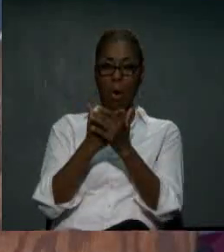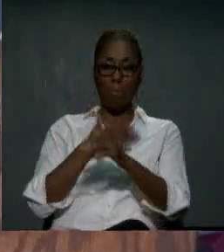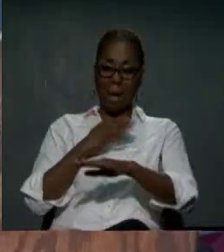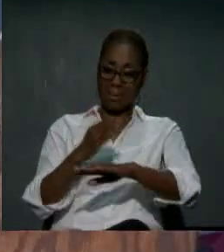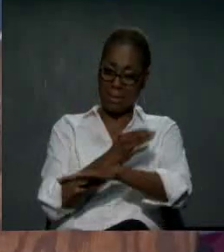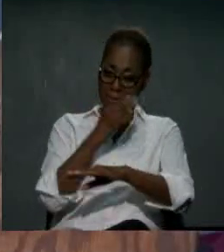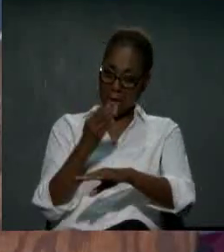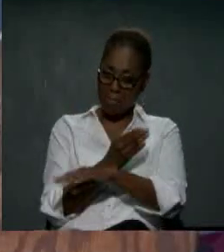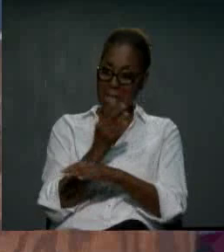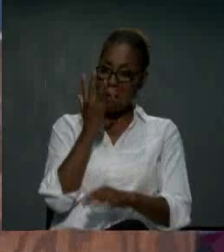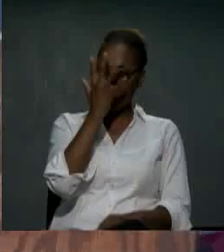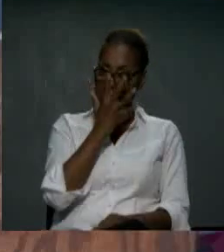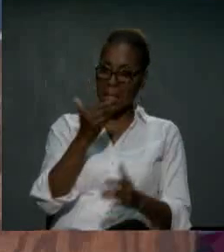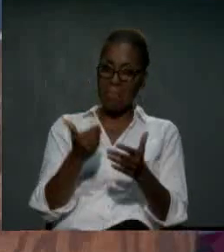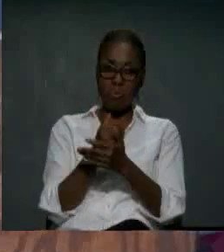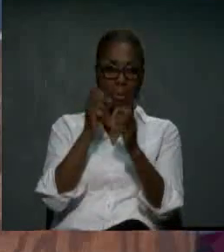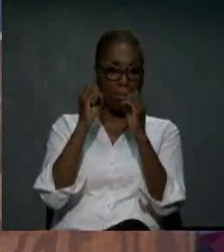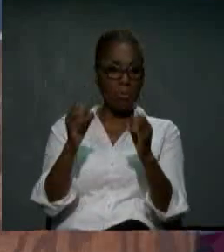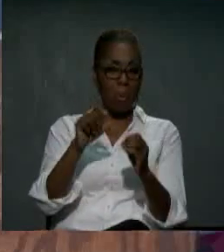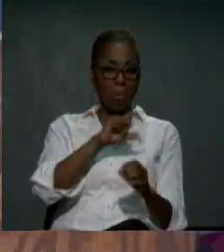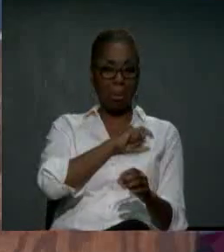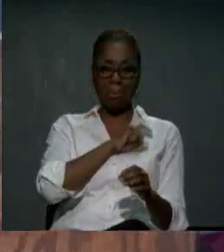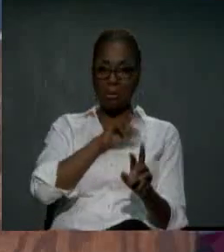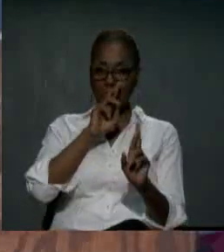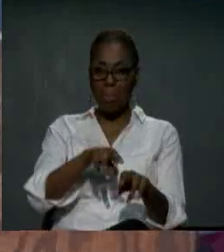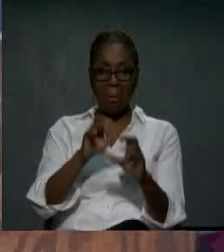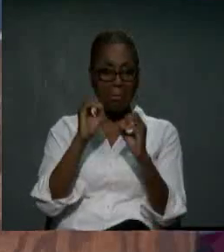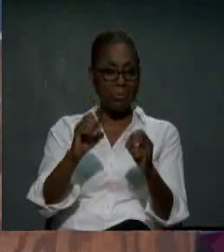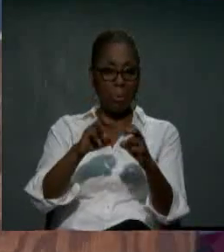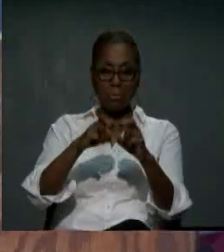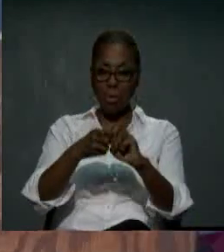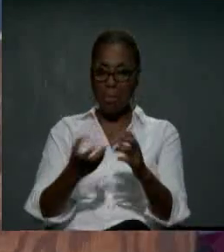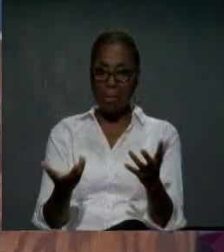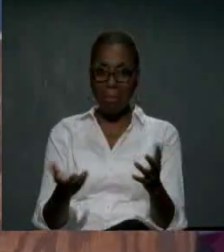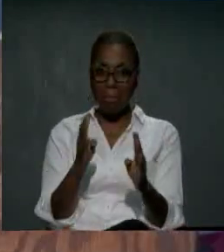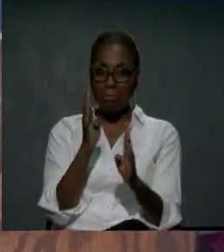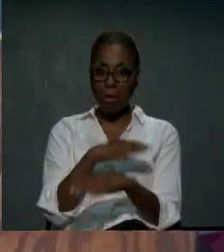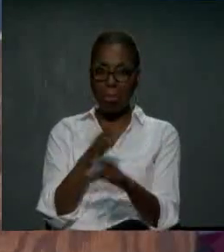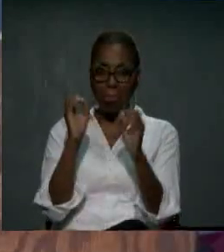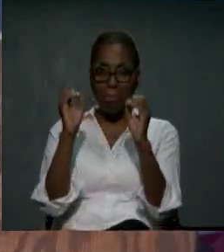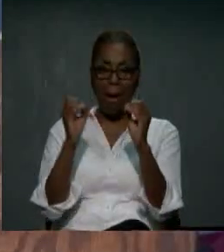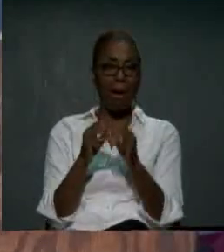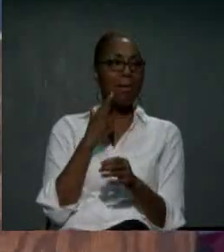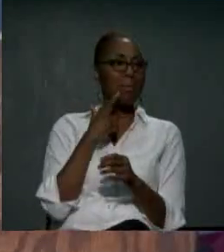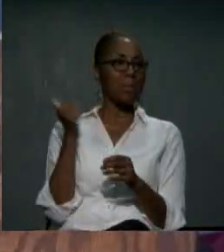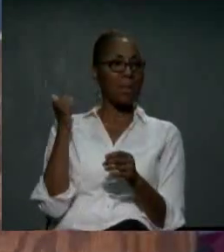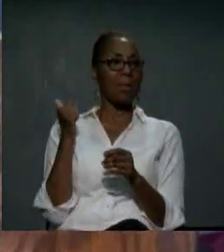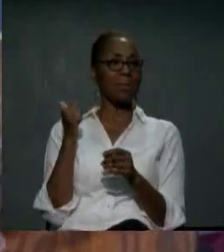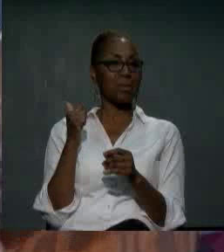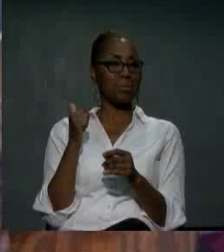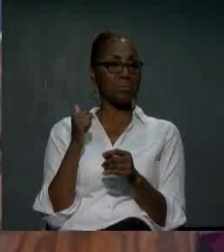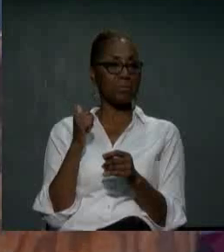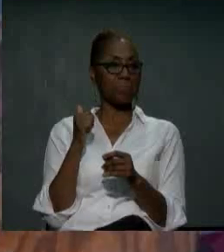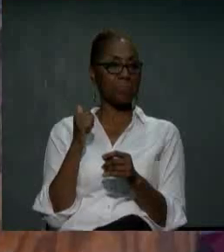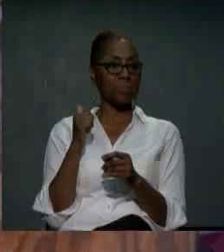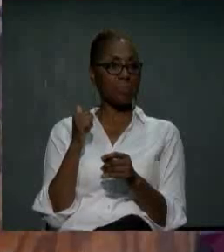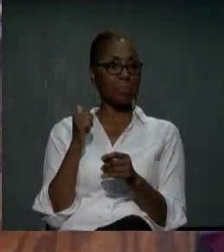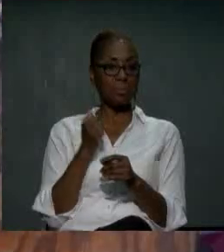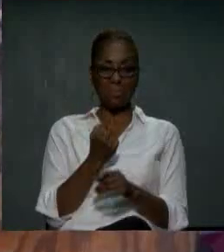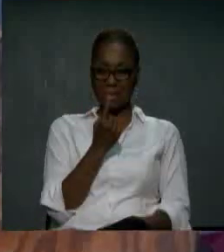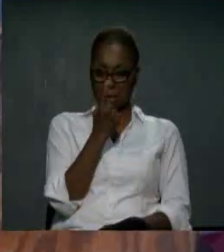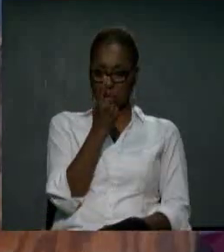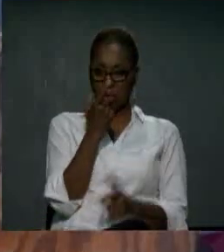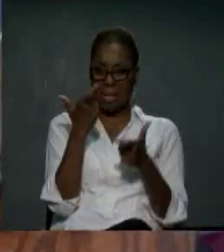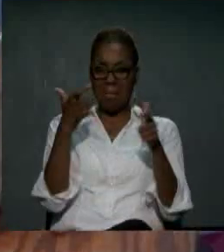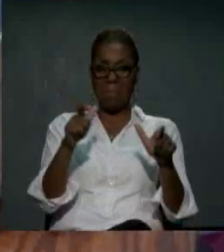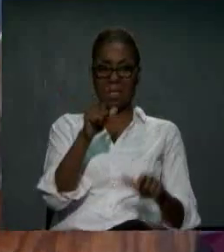look new. There's no police reports. There's no trouble. And because of, this one big